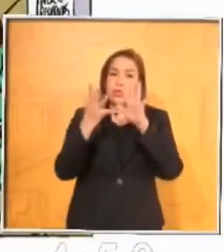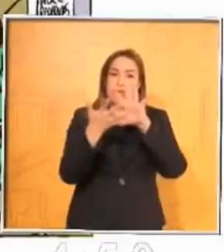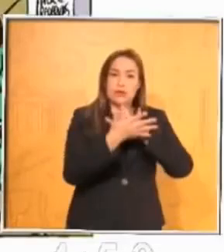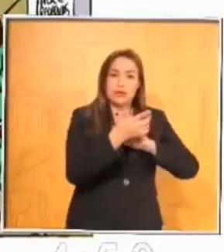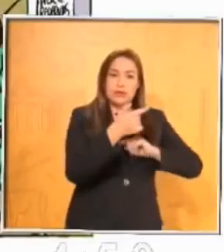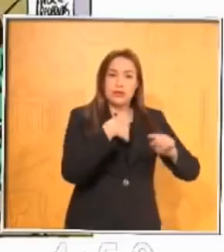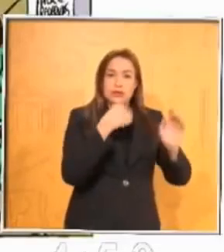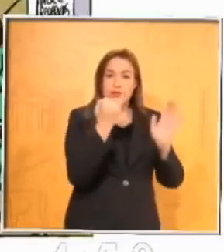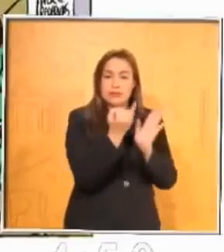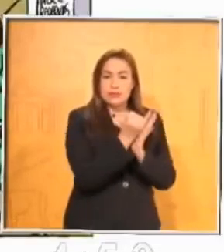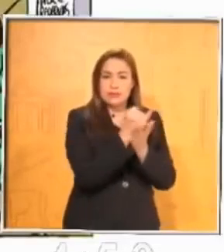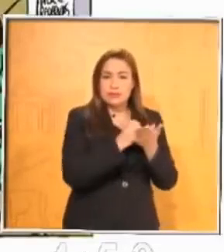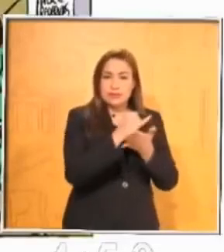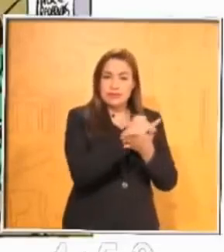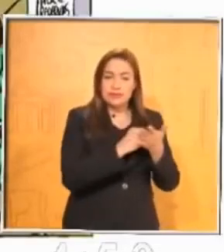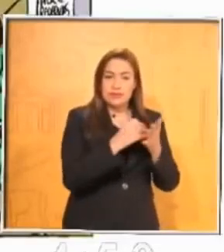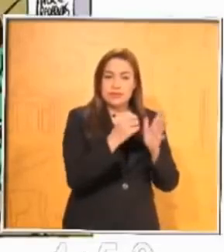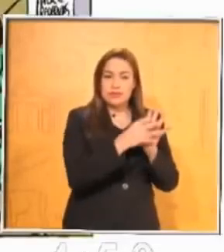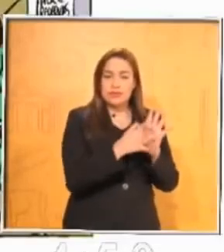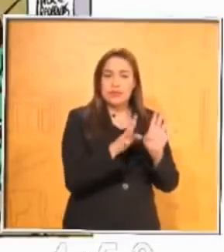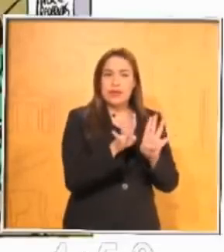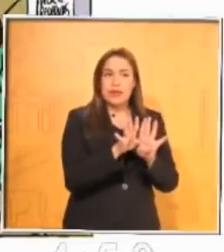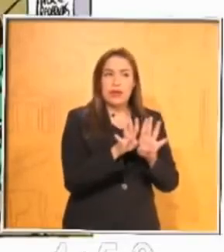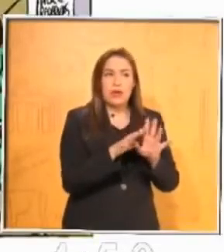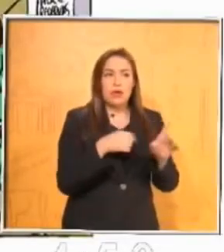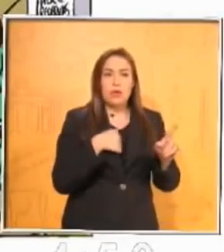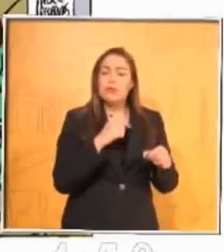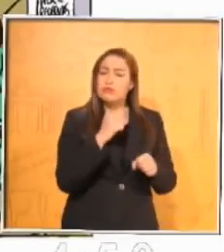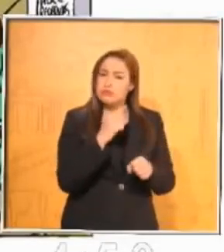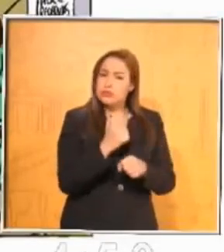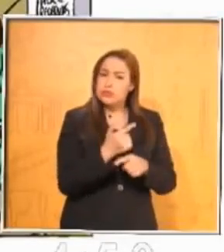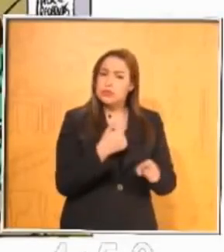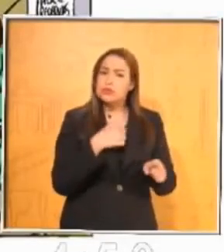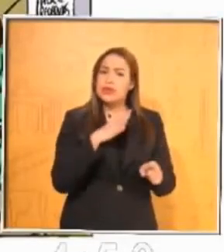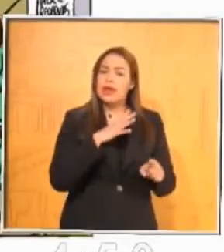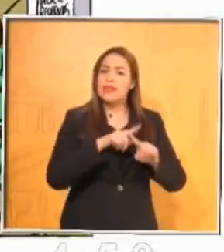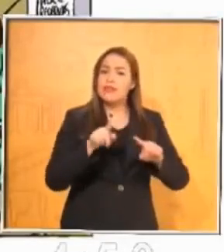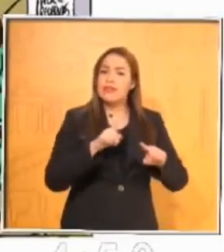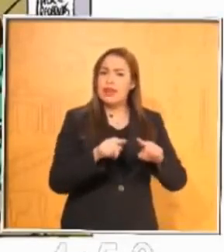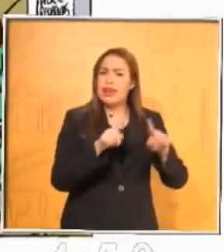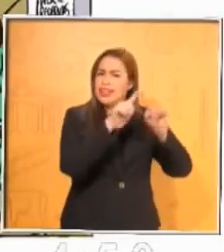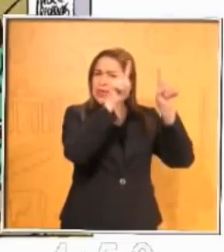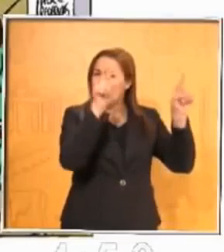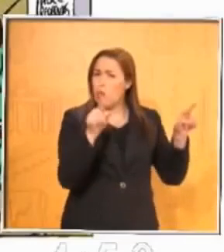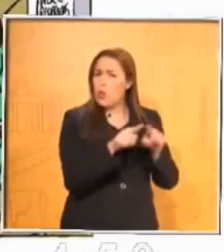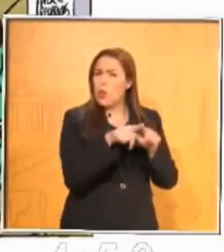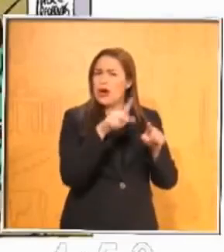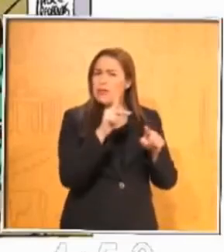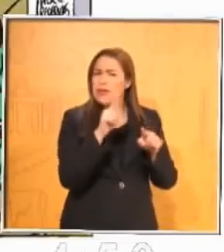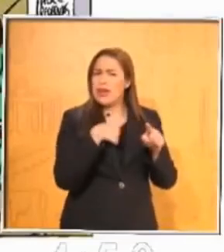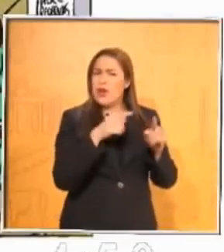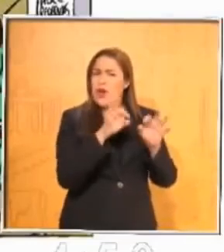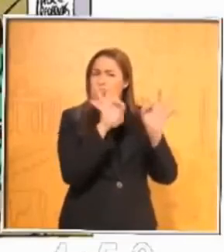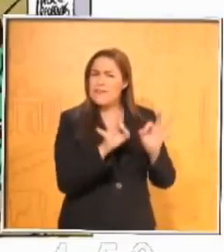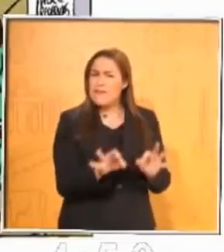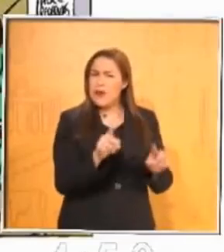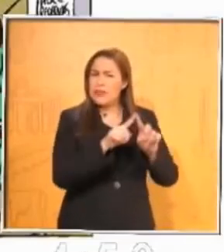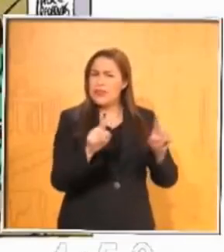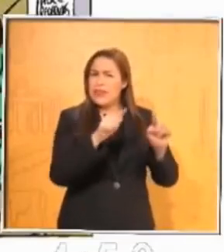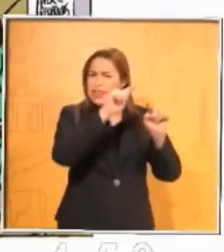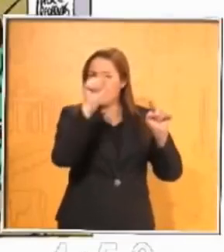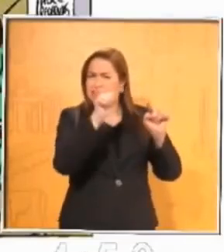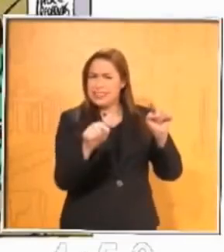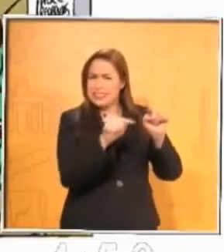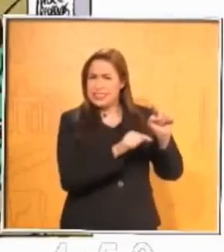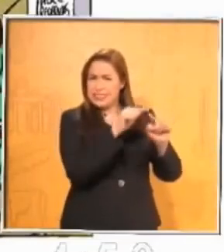times you can find them inside of bubbles that are going to have the shape of zigzag, as